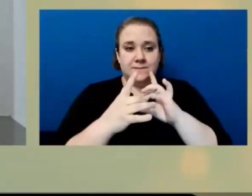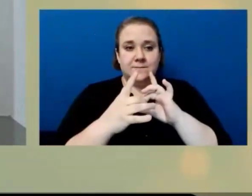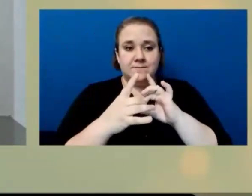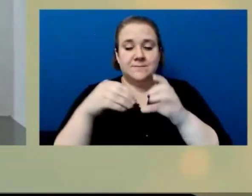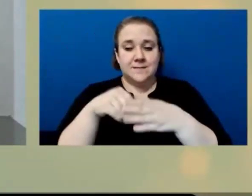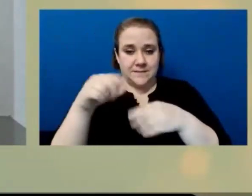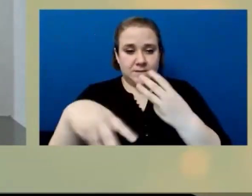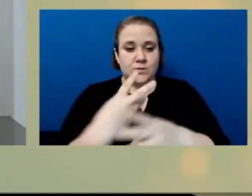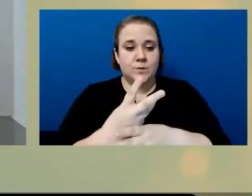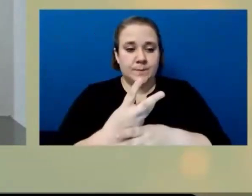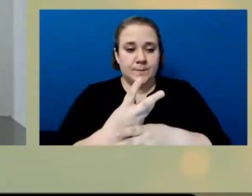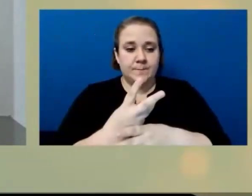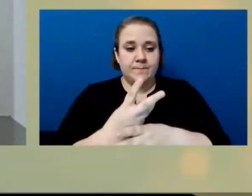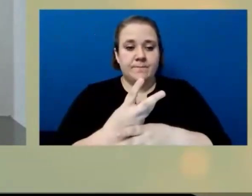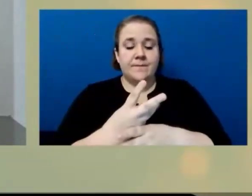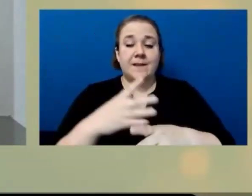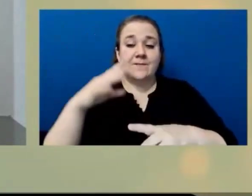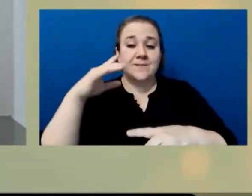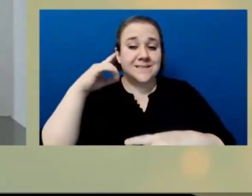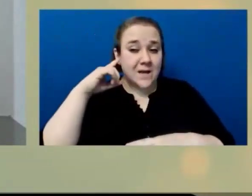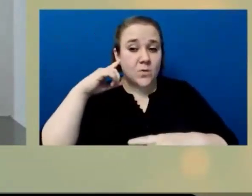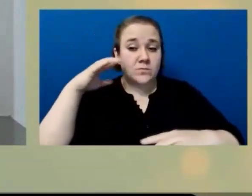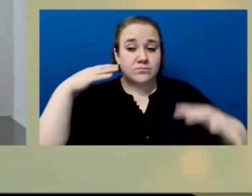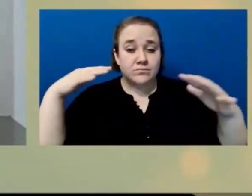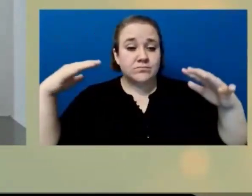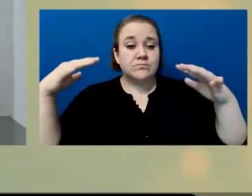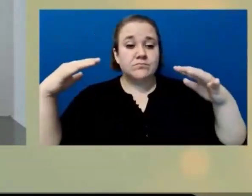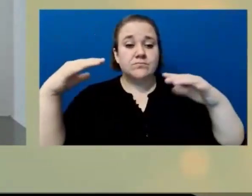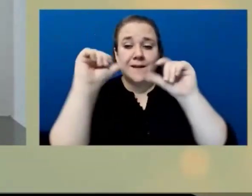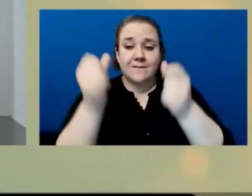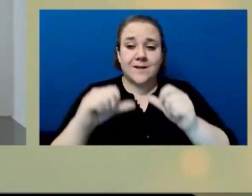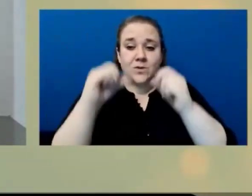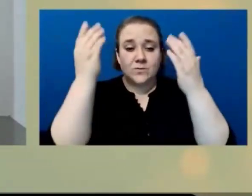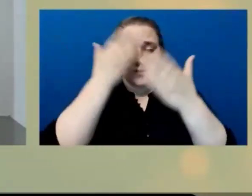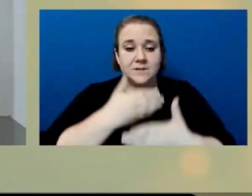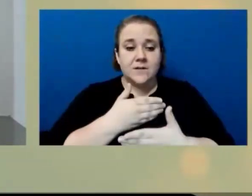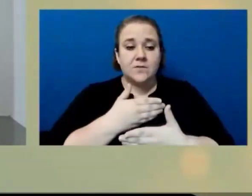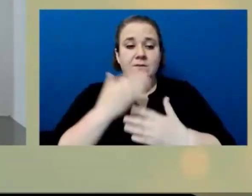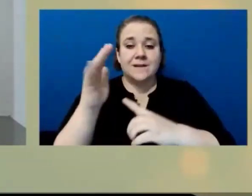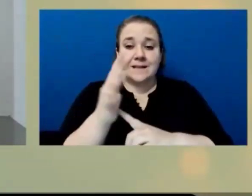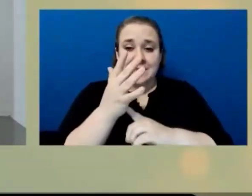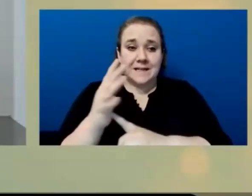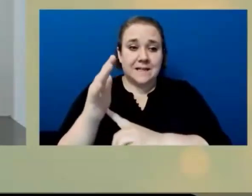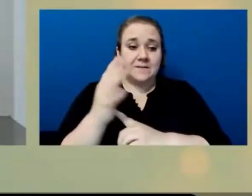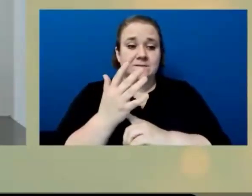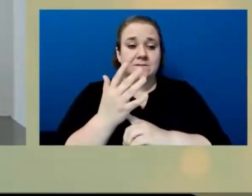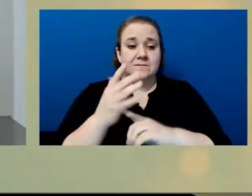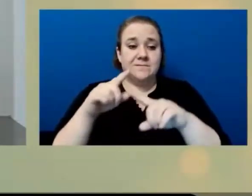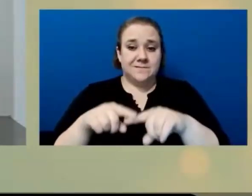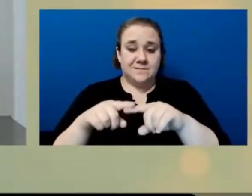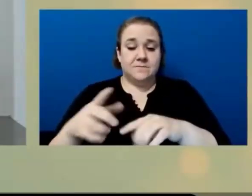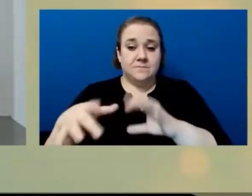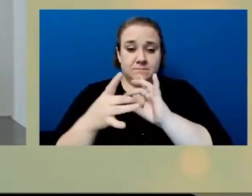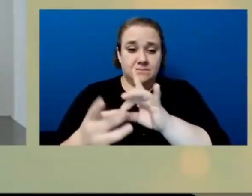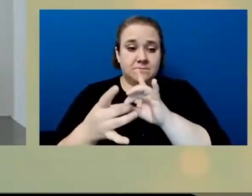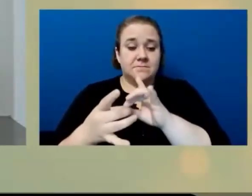earth. An apple belongs to itself, to stem and